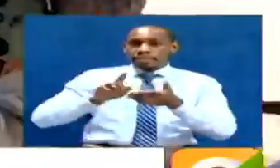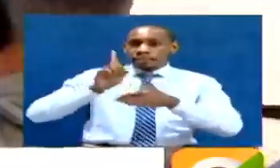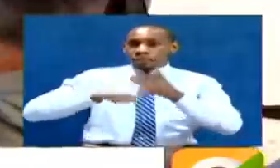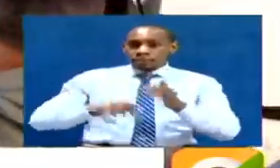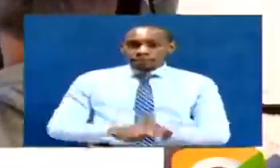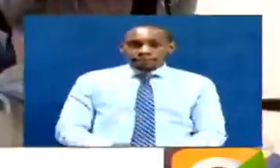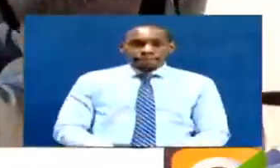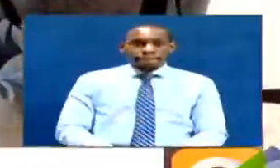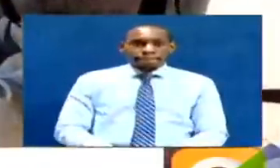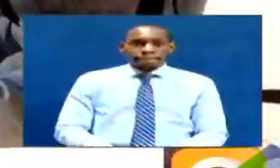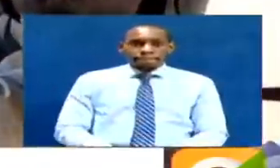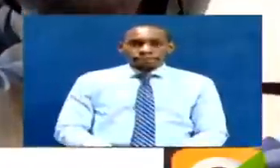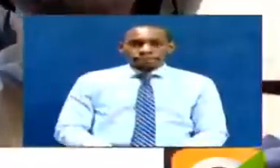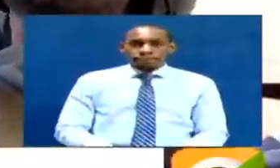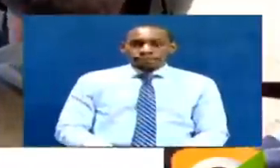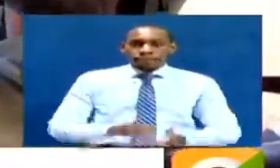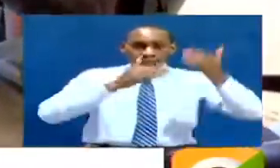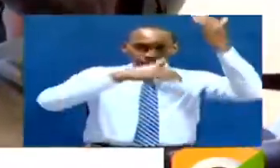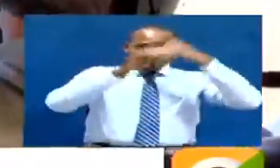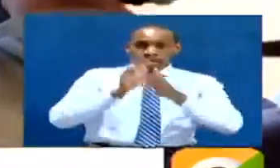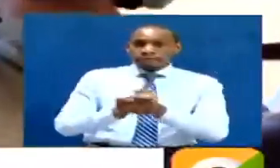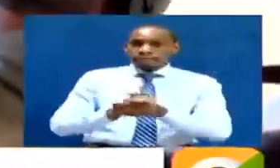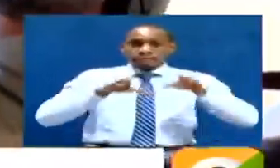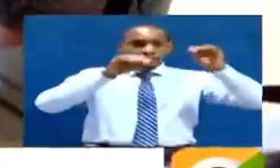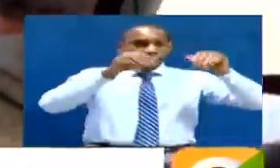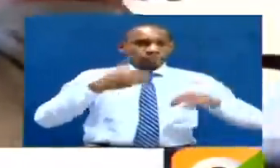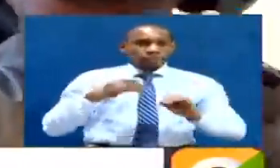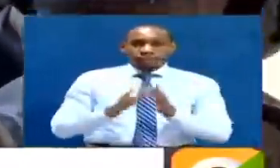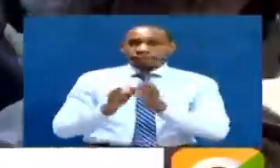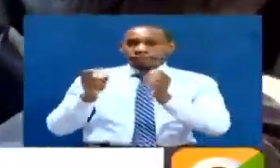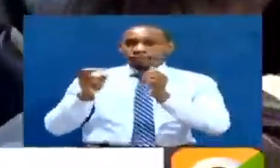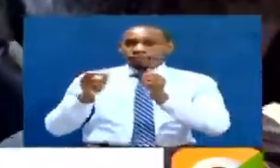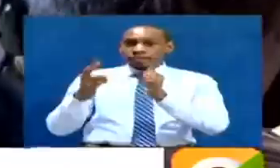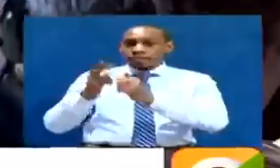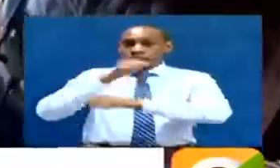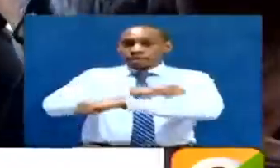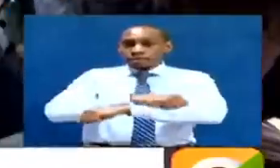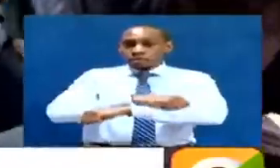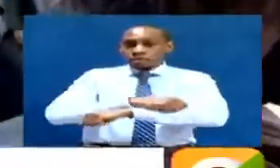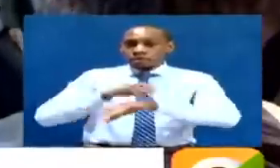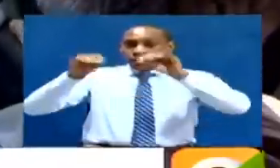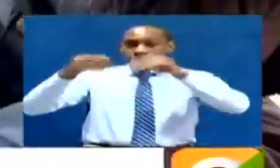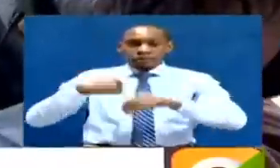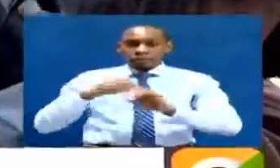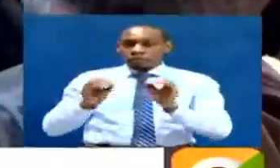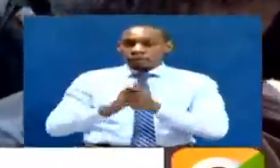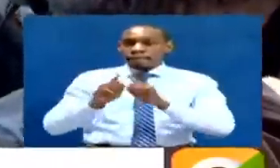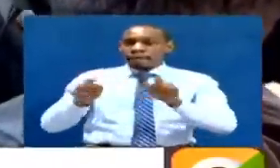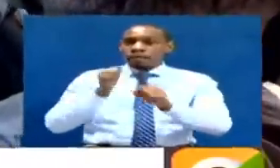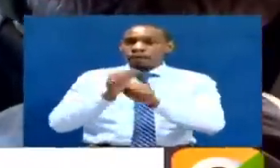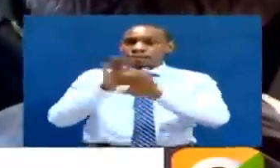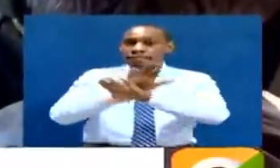more. I don't have university papers, I don't have secondary papers, but I manage to do everything. So I'm